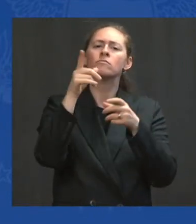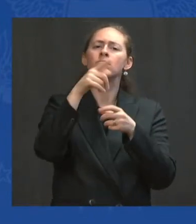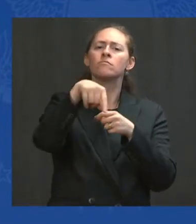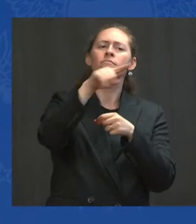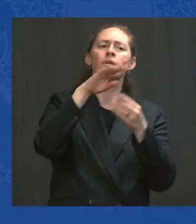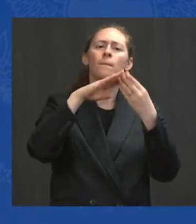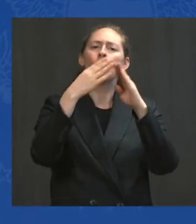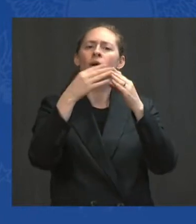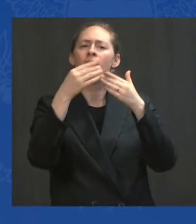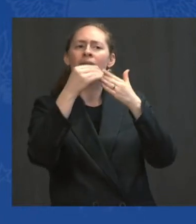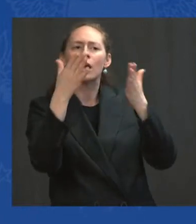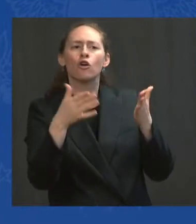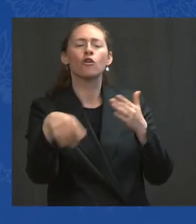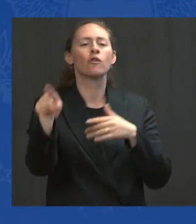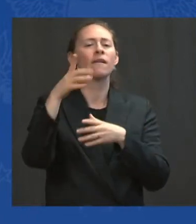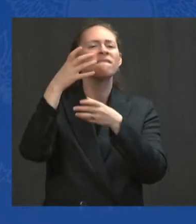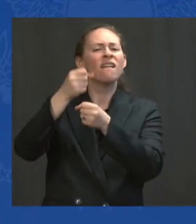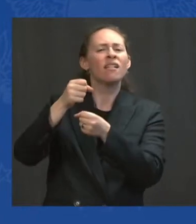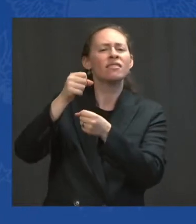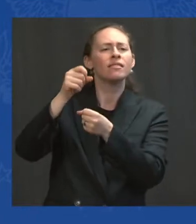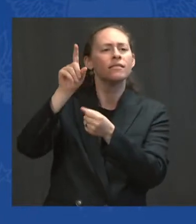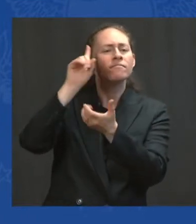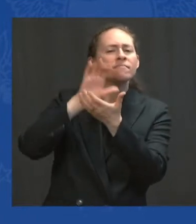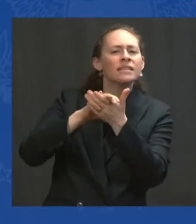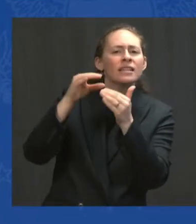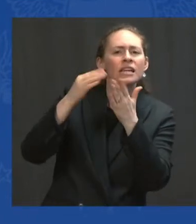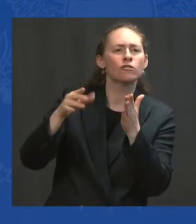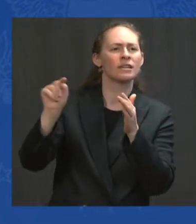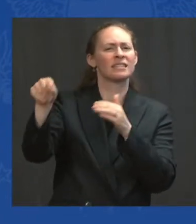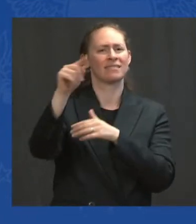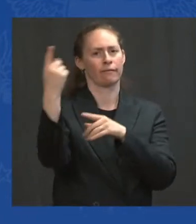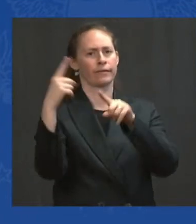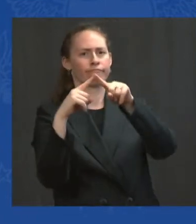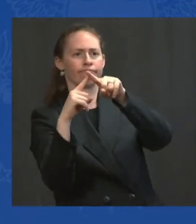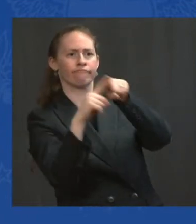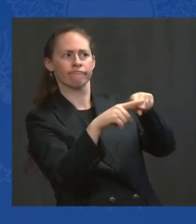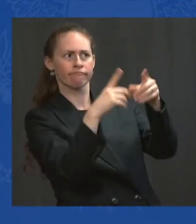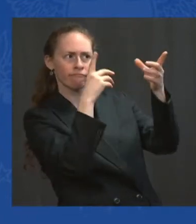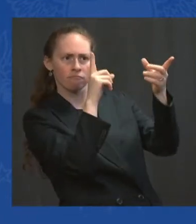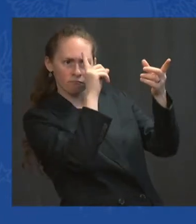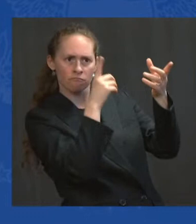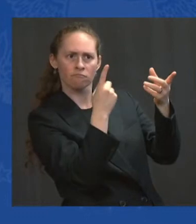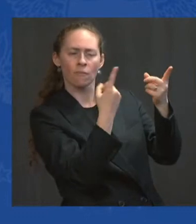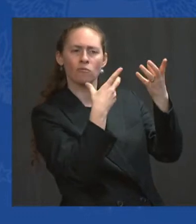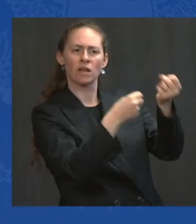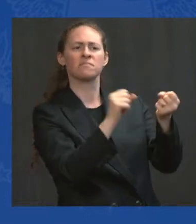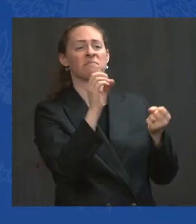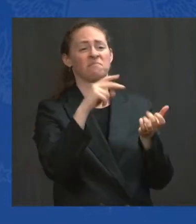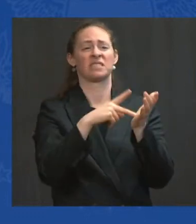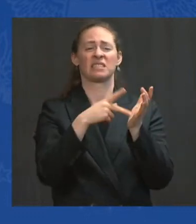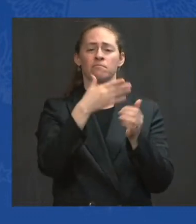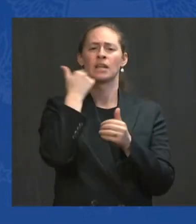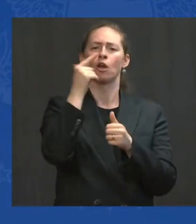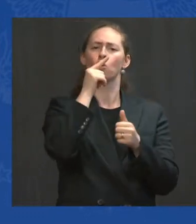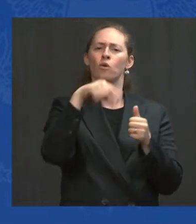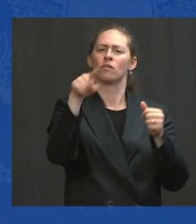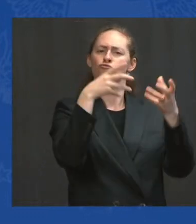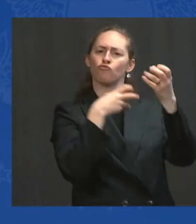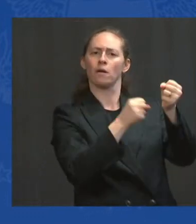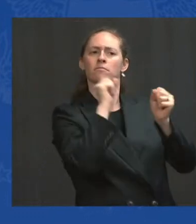faith leaders, community leaders. So as part of our efforts, trusted messengers may go door to